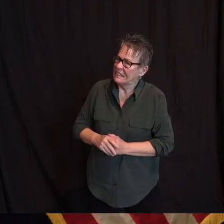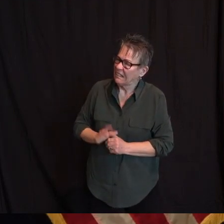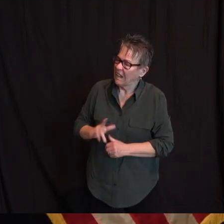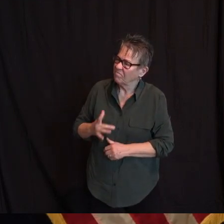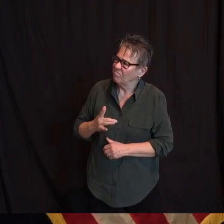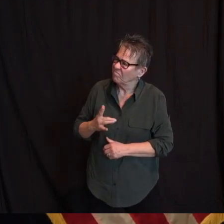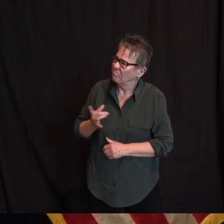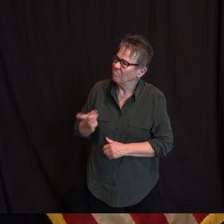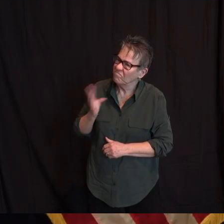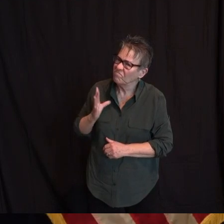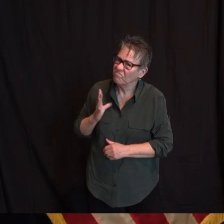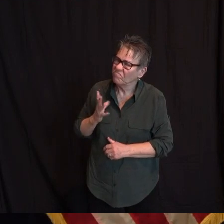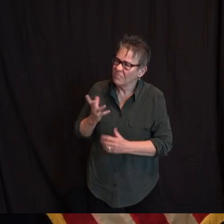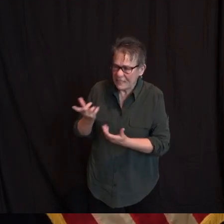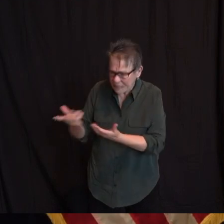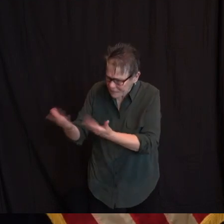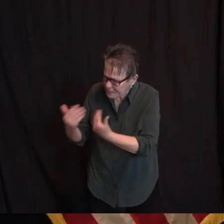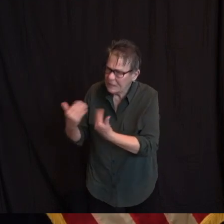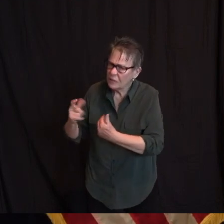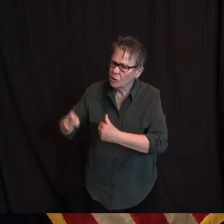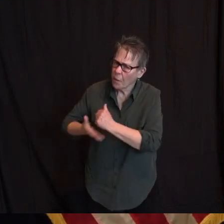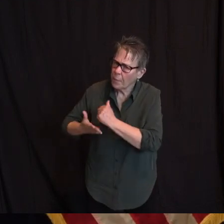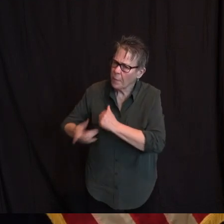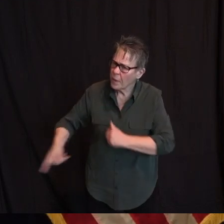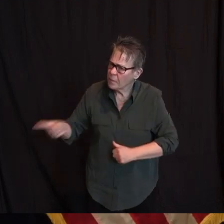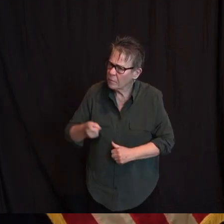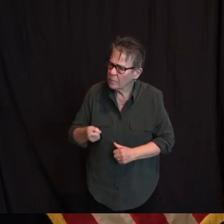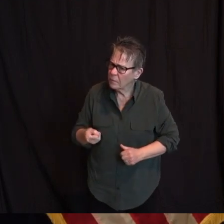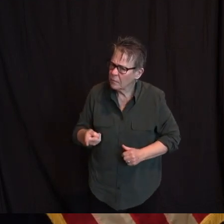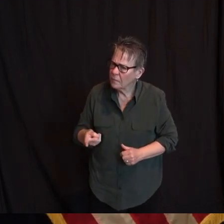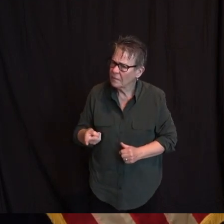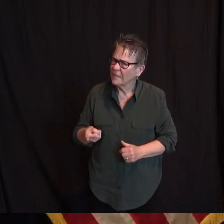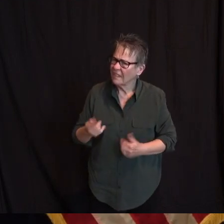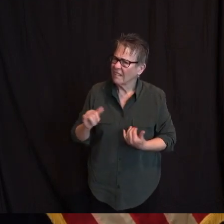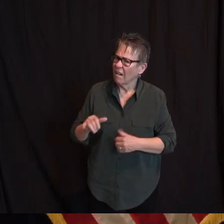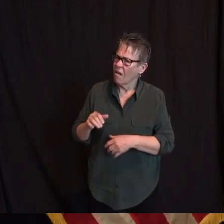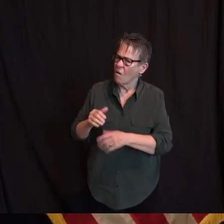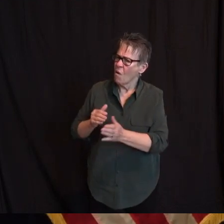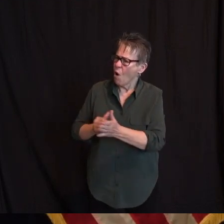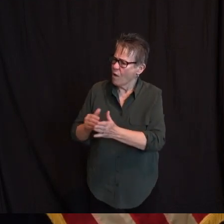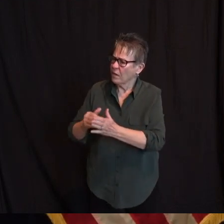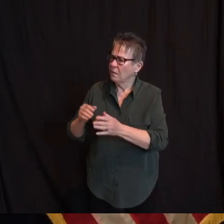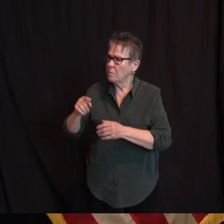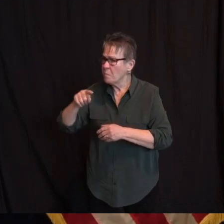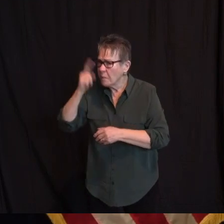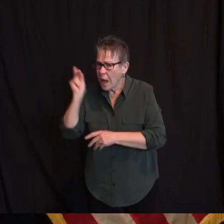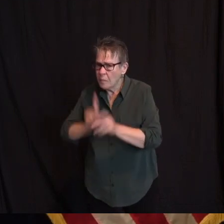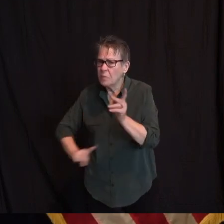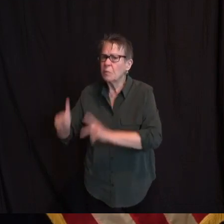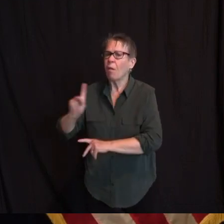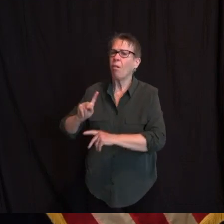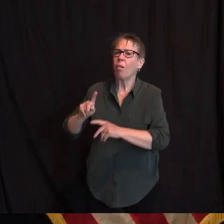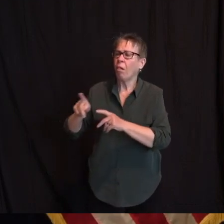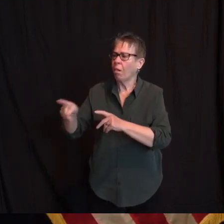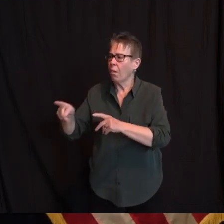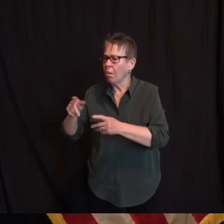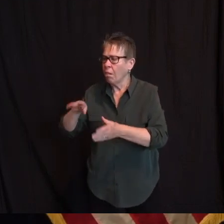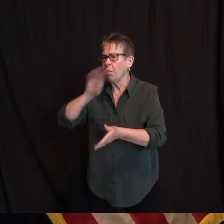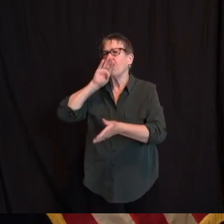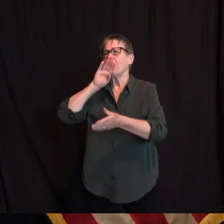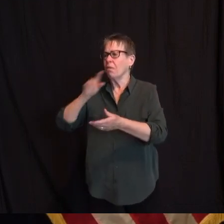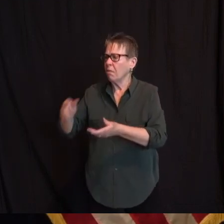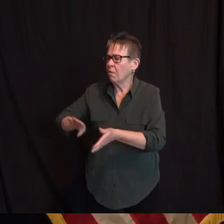the African American community in fatalities relative to its representation in the state. But as we know, it's a broader, when you talk